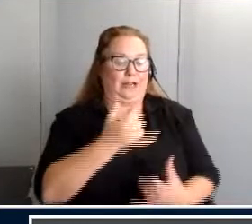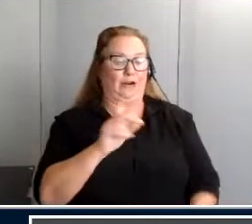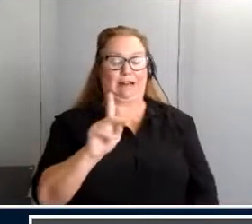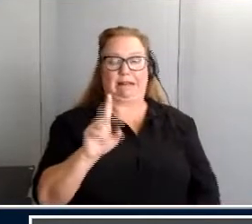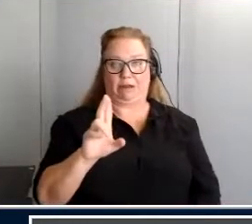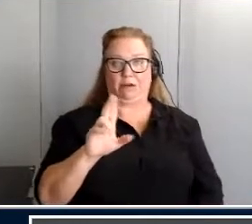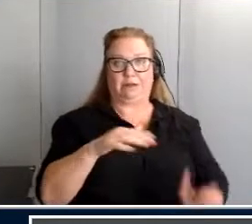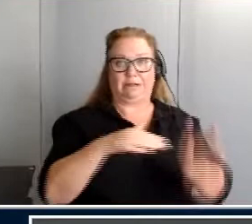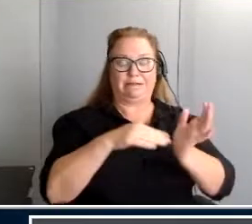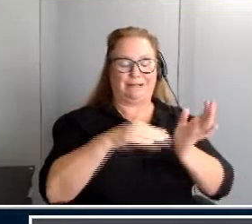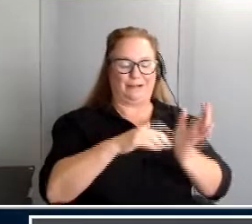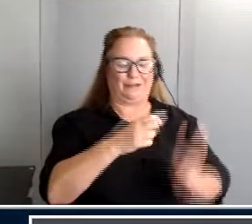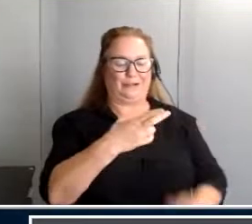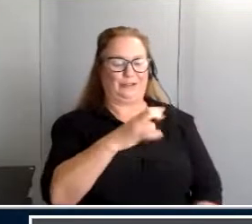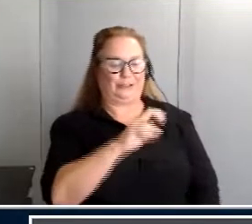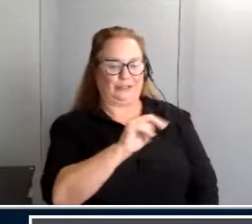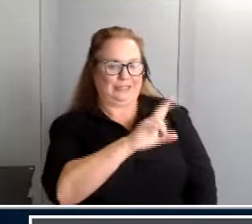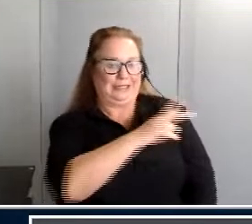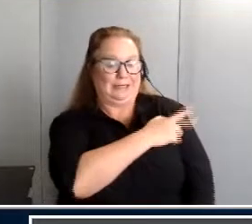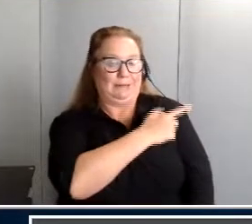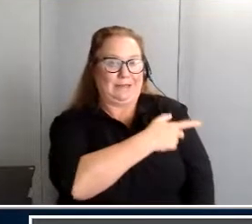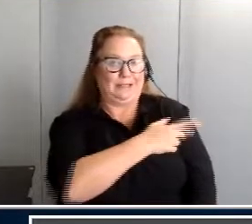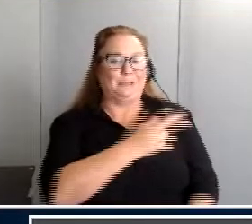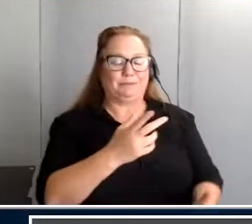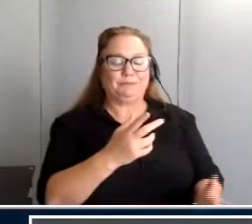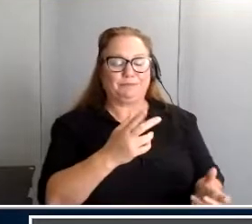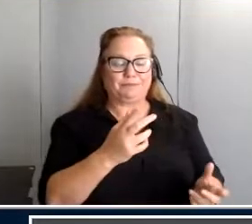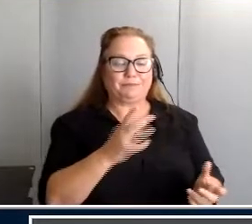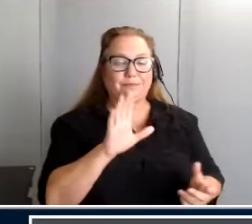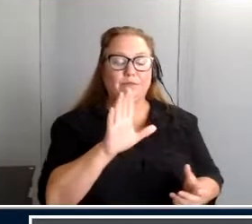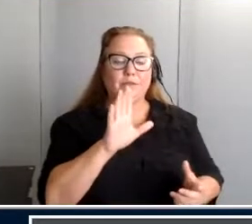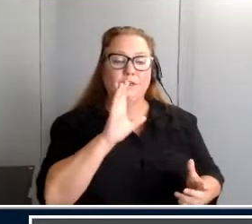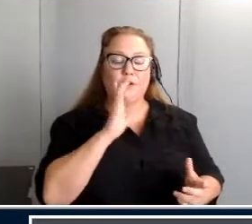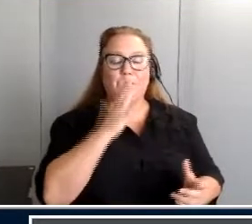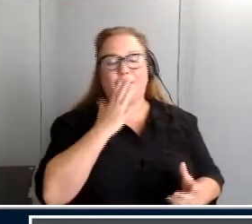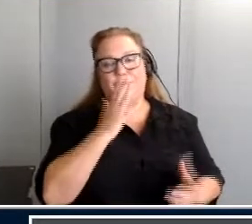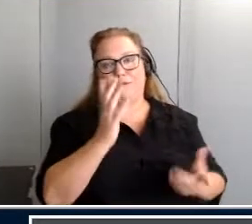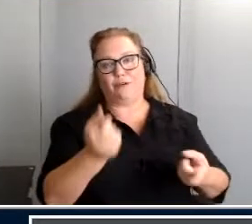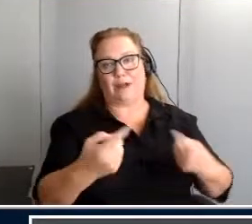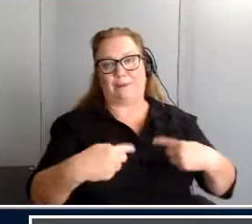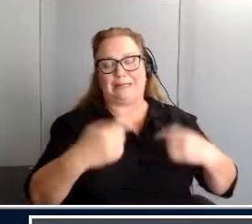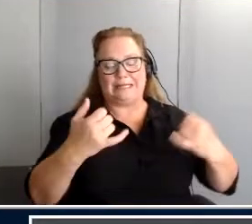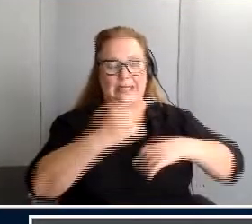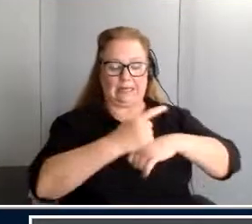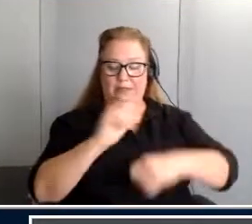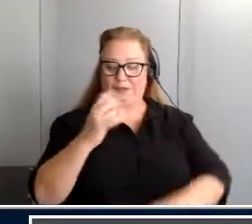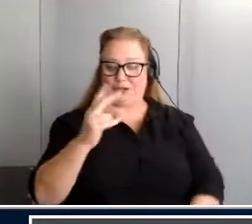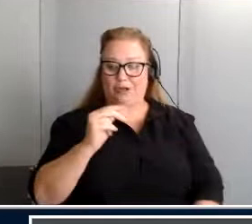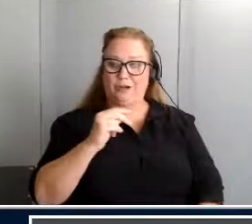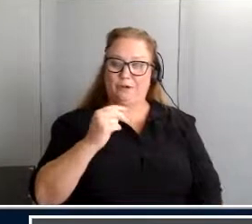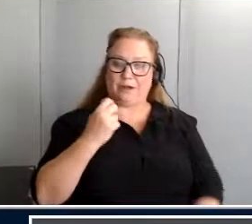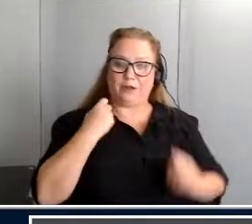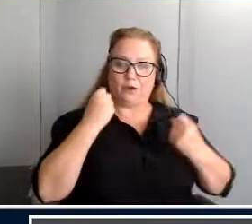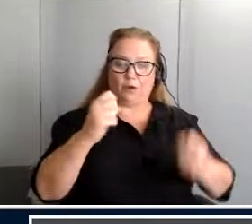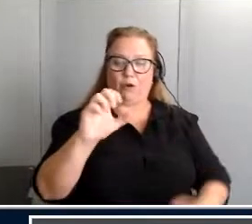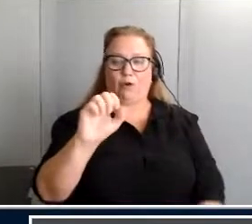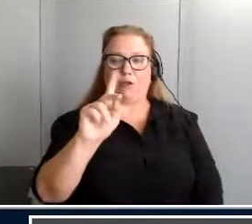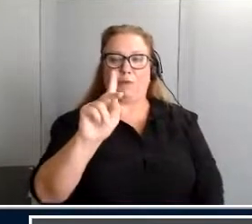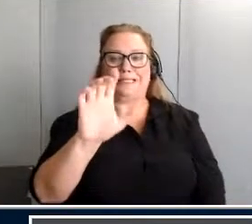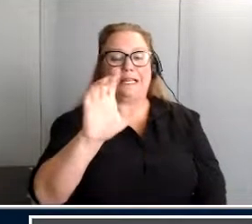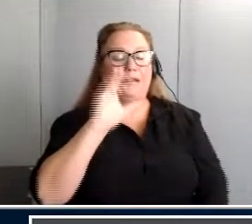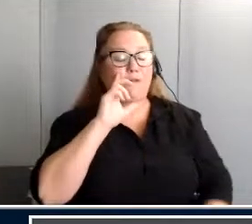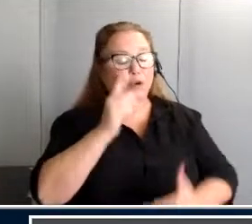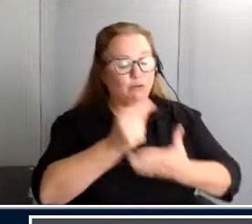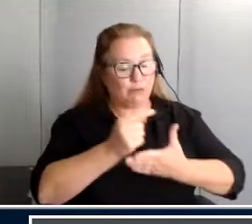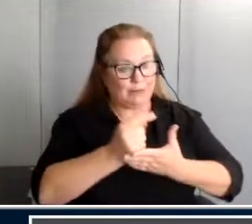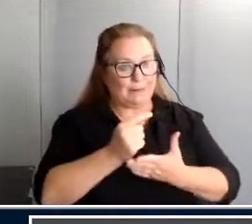Shen's patients. I'm so glad to have all of our folks with us today. Ross, like John, you also had to travel to Oklahoma City to receive your treatment. Tell us what it's like